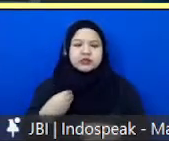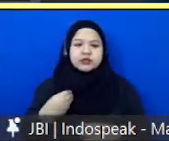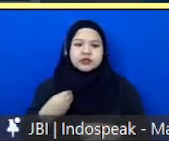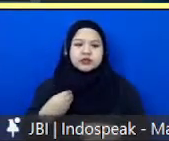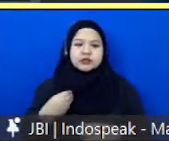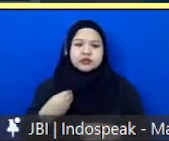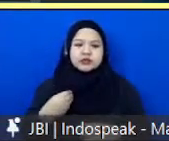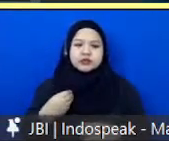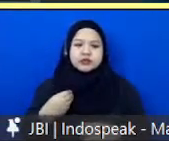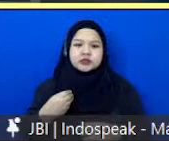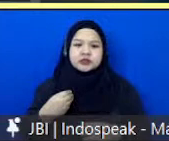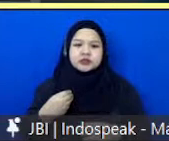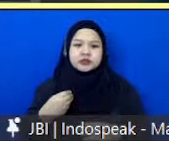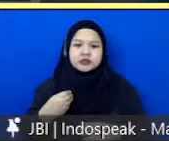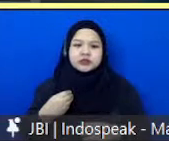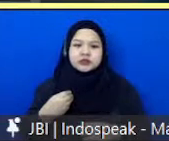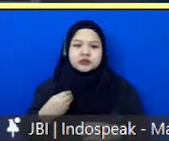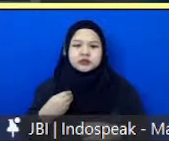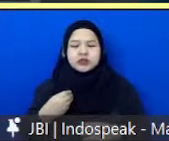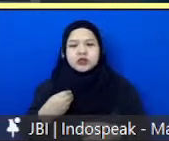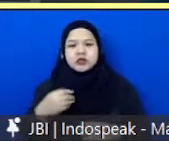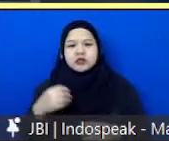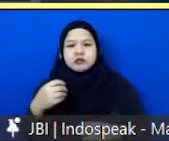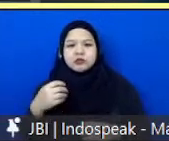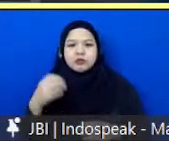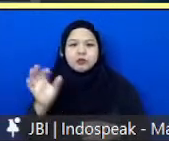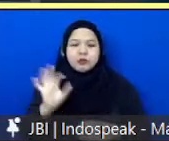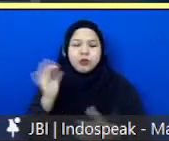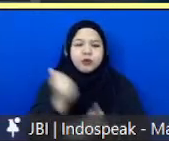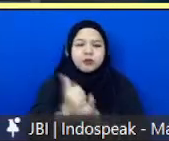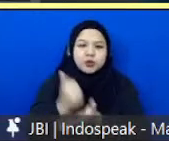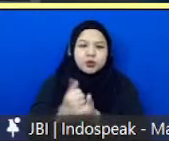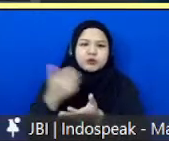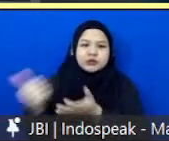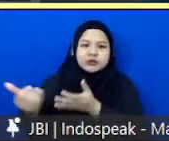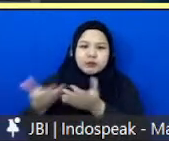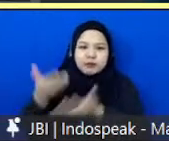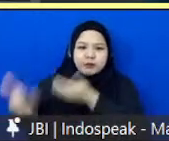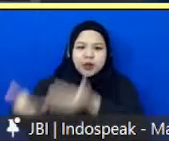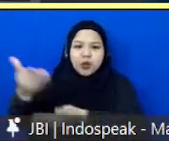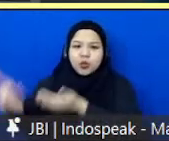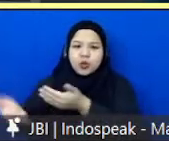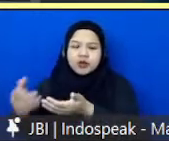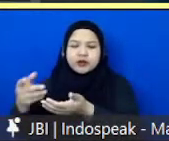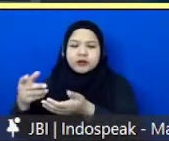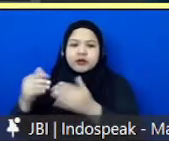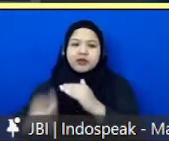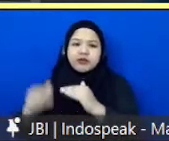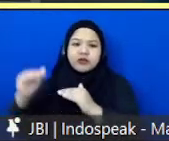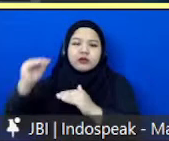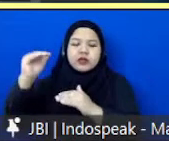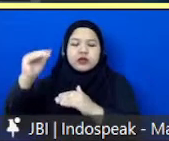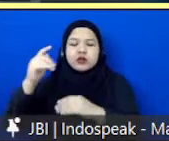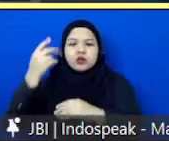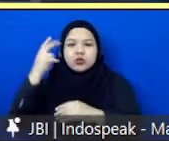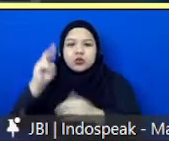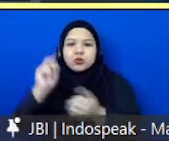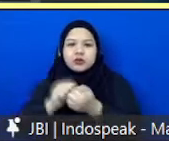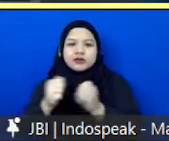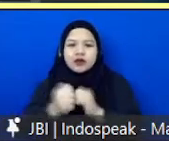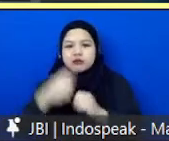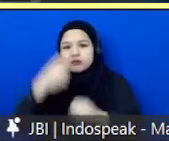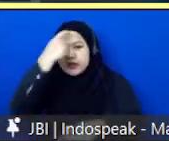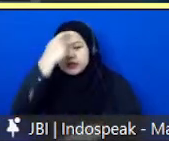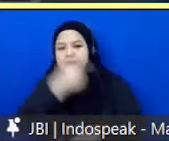this level of heart disease. And then we take a closer look at the policies